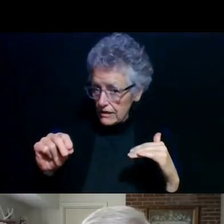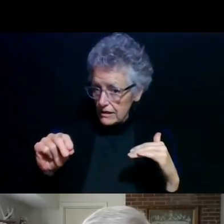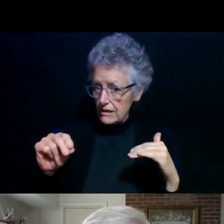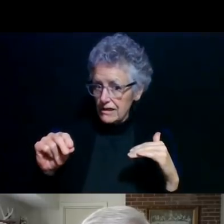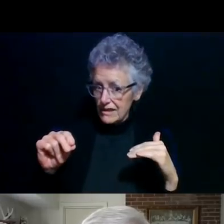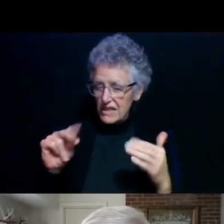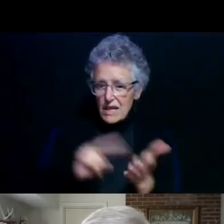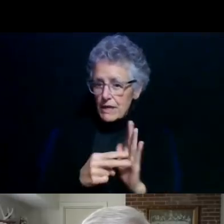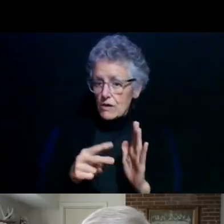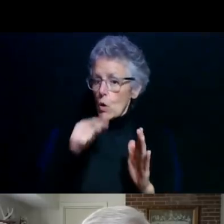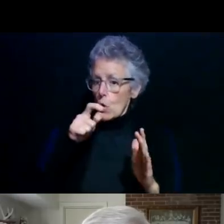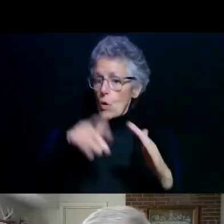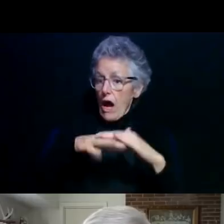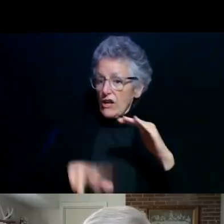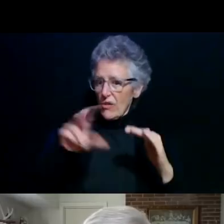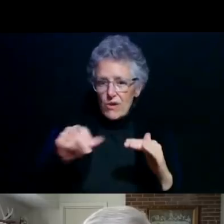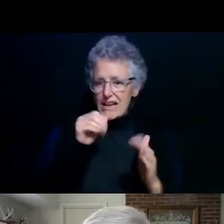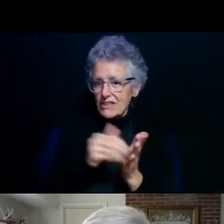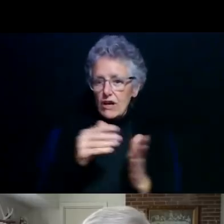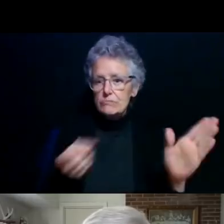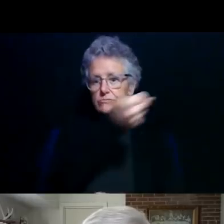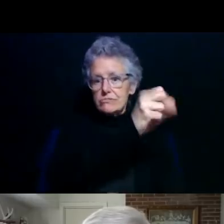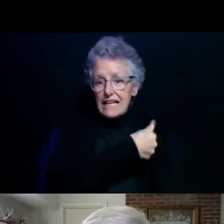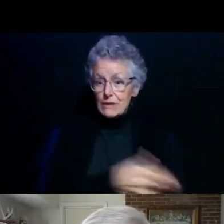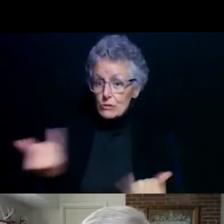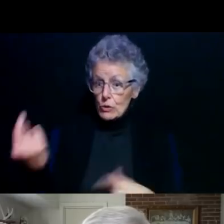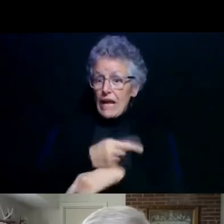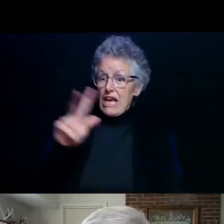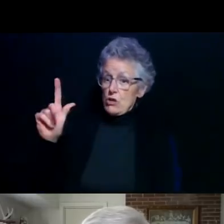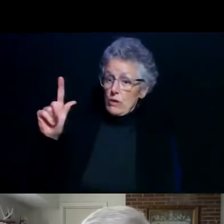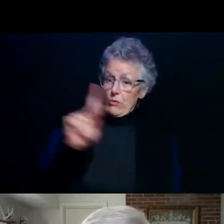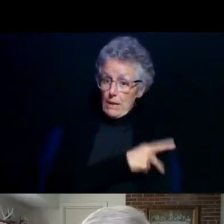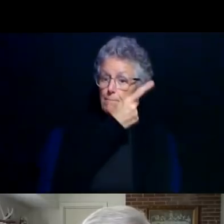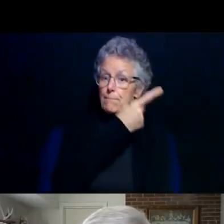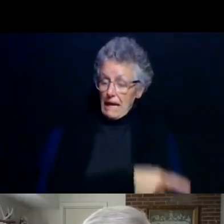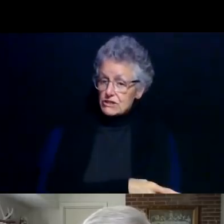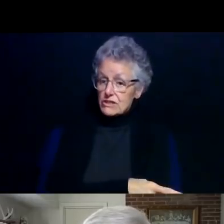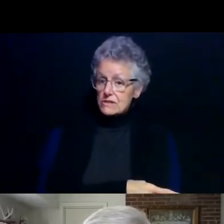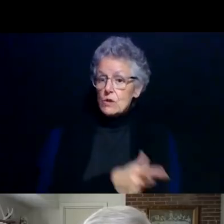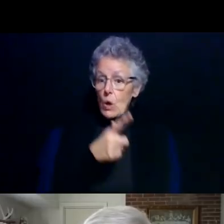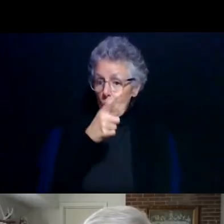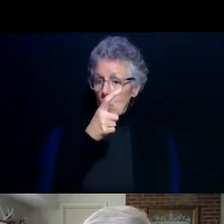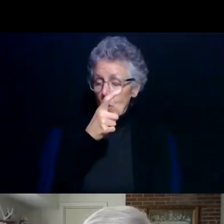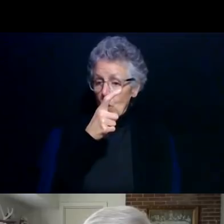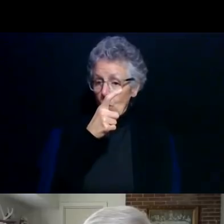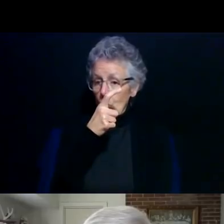many hospitalizations. Today, we had 23 patients in